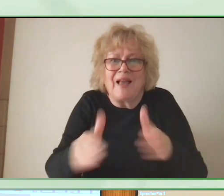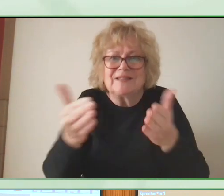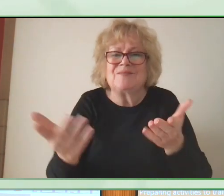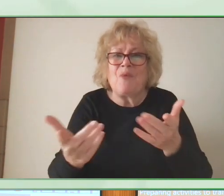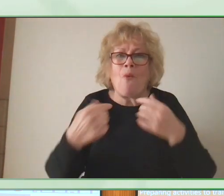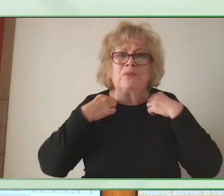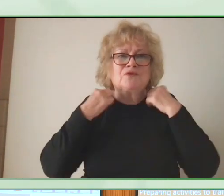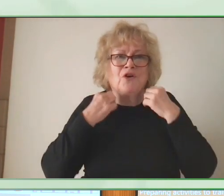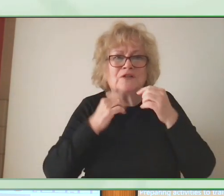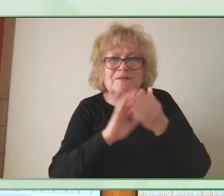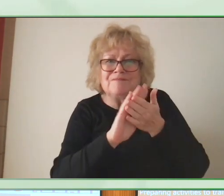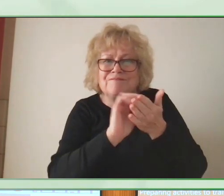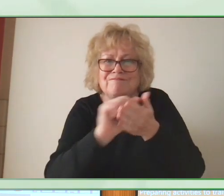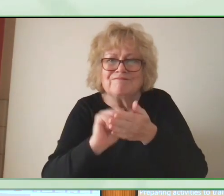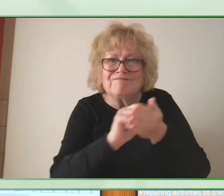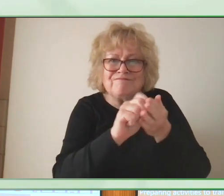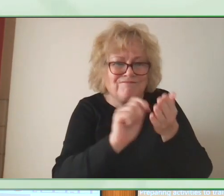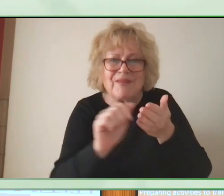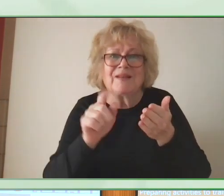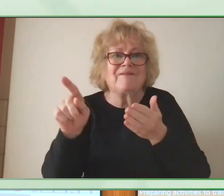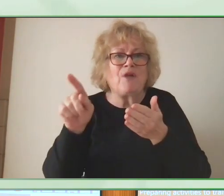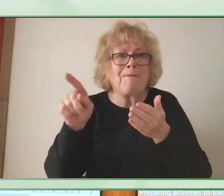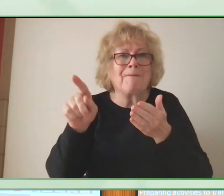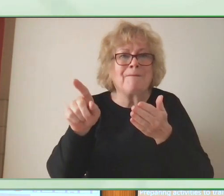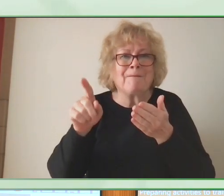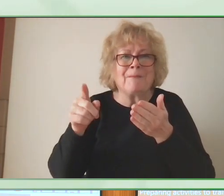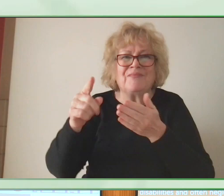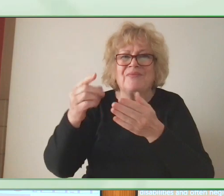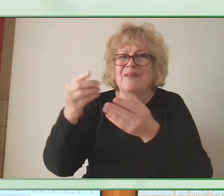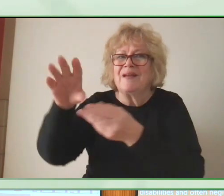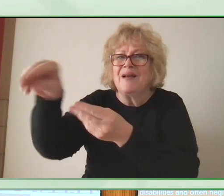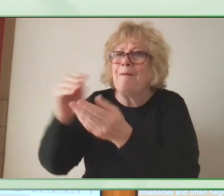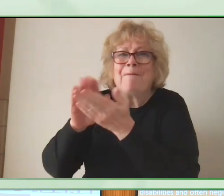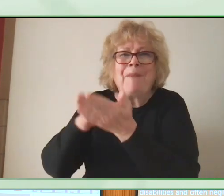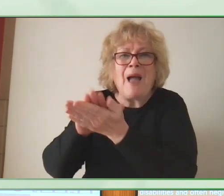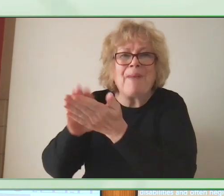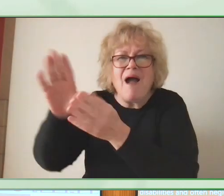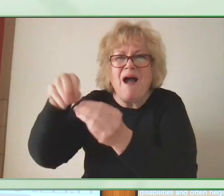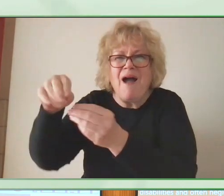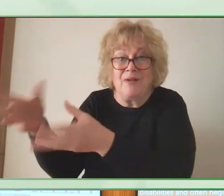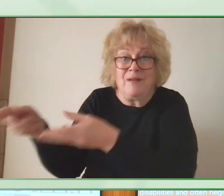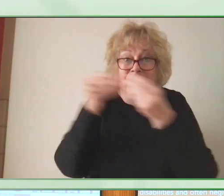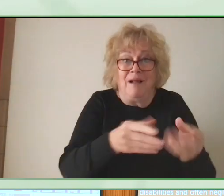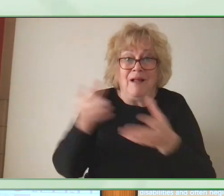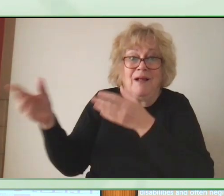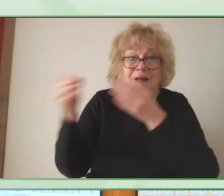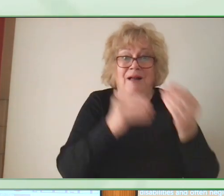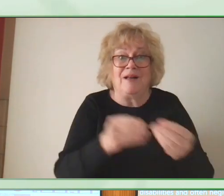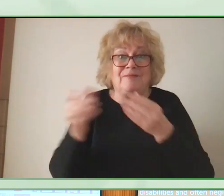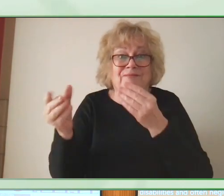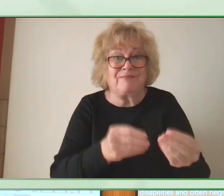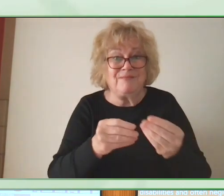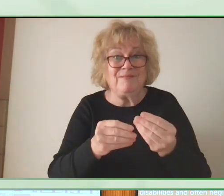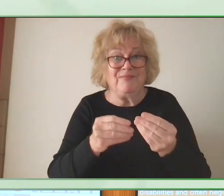for selling, providing a sustainable alternative for smoking fish, despite her visual impairment. Hadama